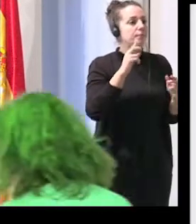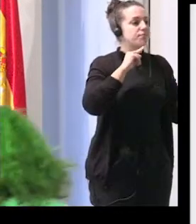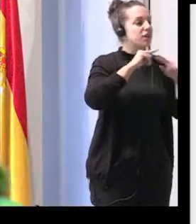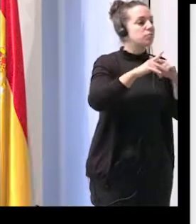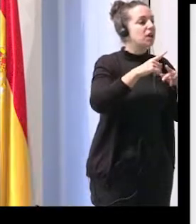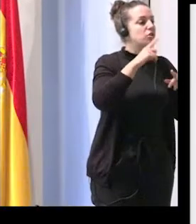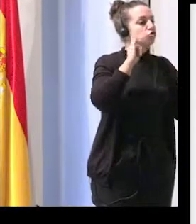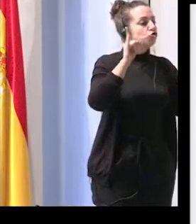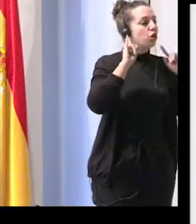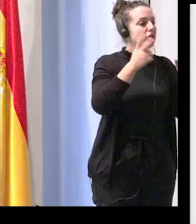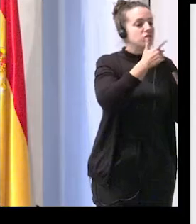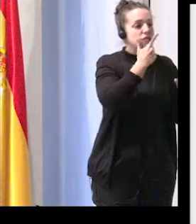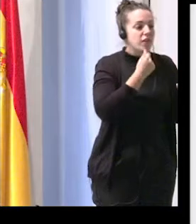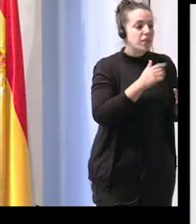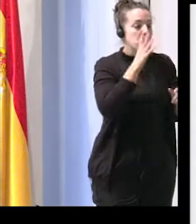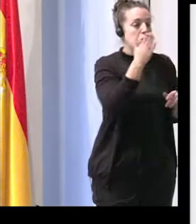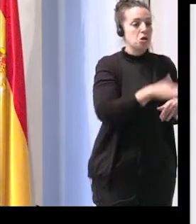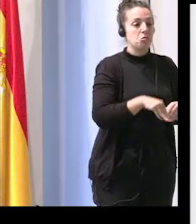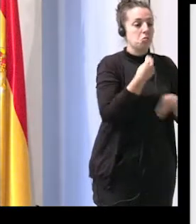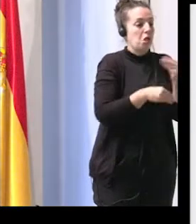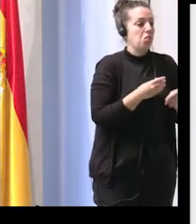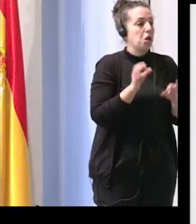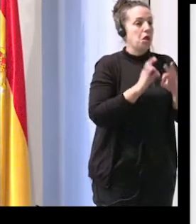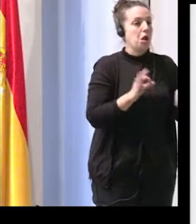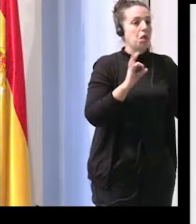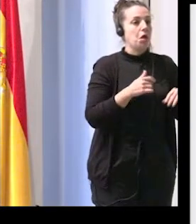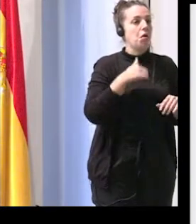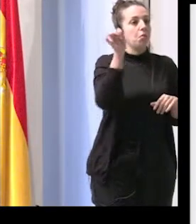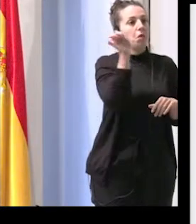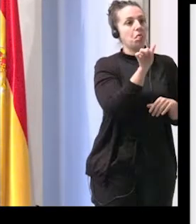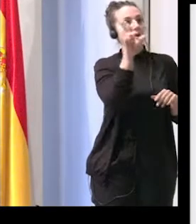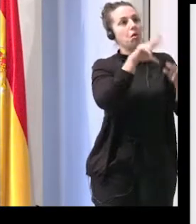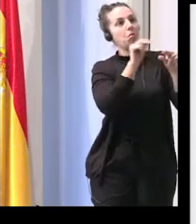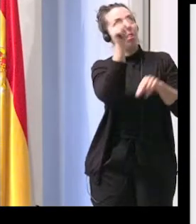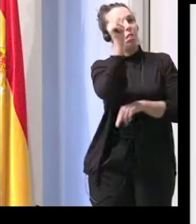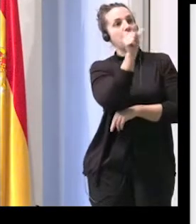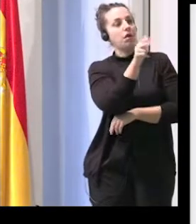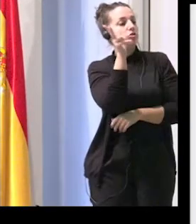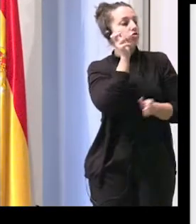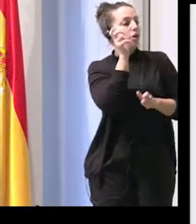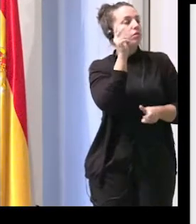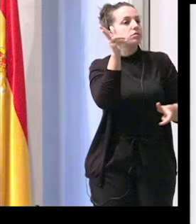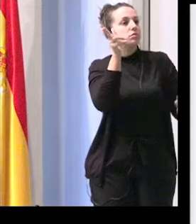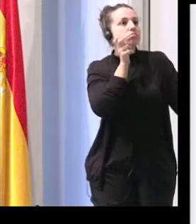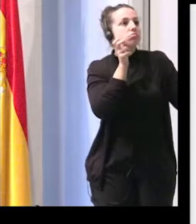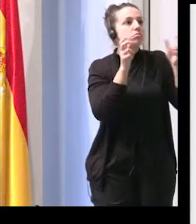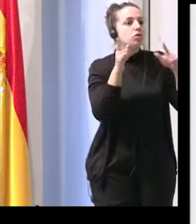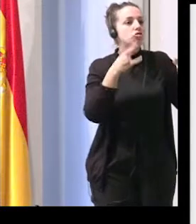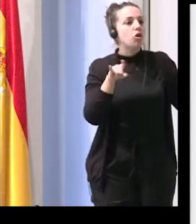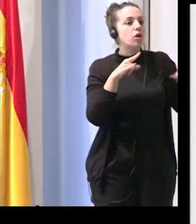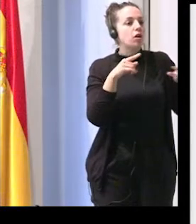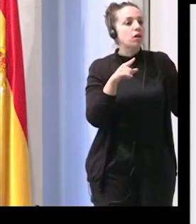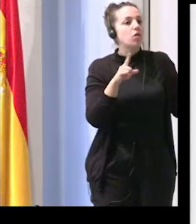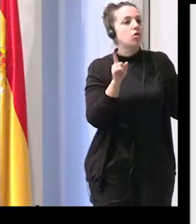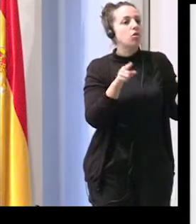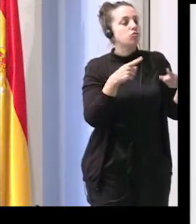doing nothing, just watching a movie, listening to these sounds, and we compared the activity in those children throughout the brain to